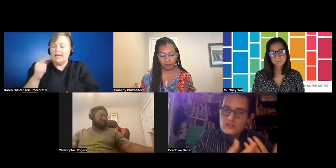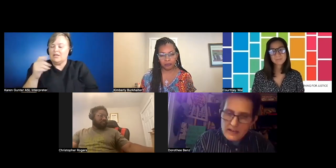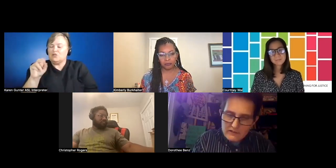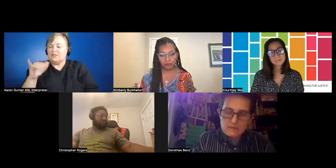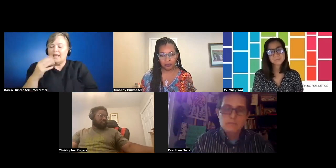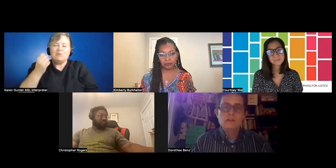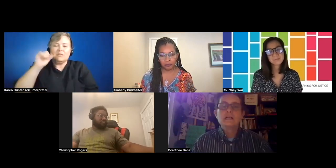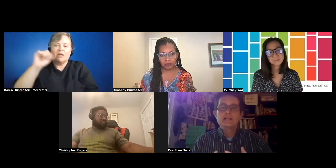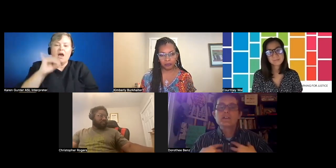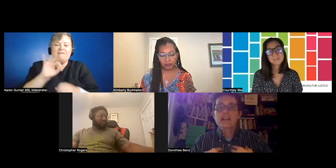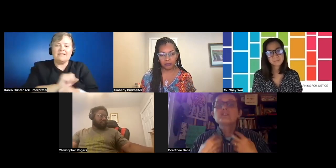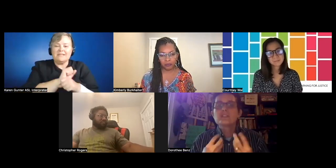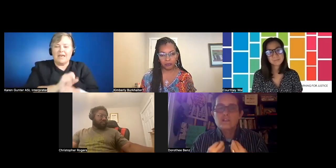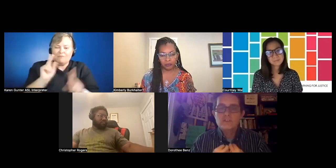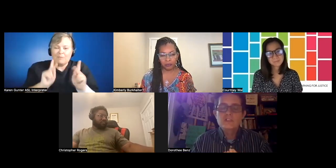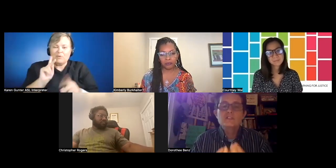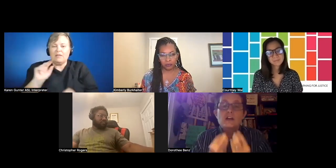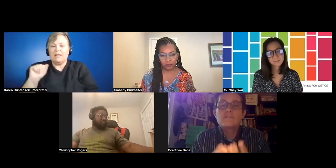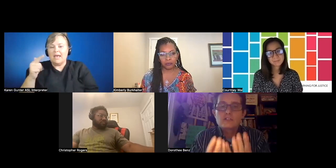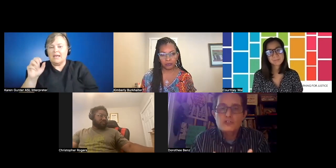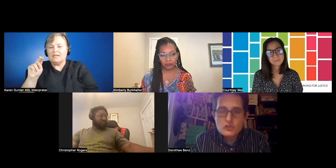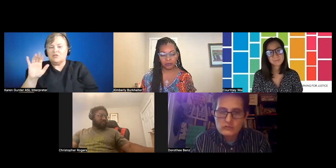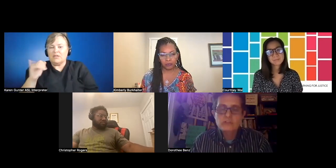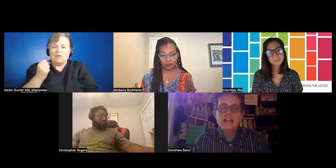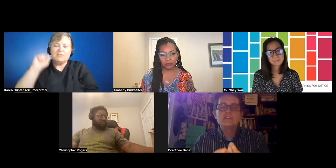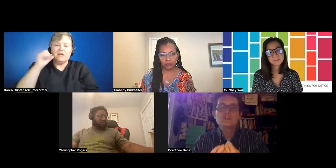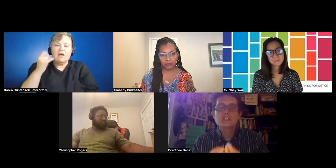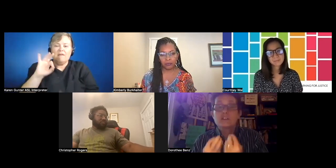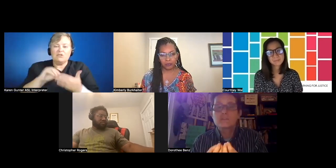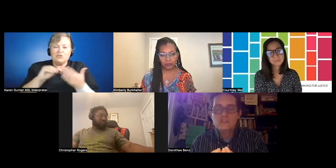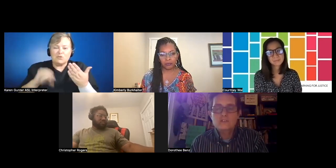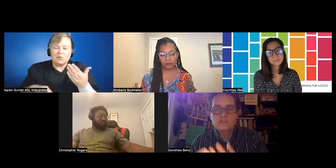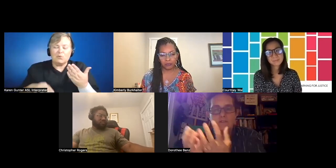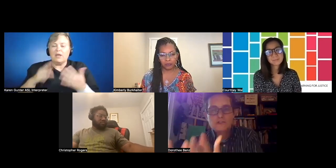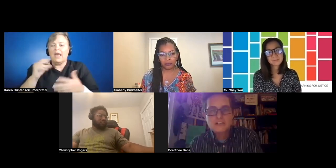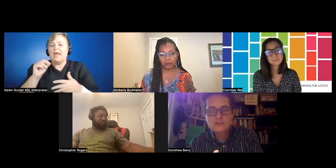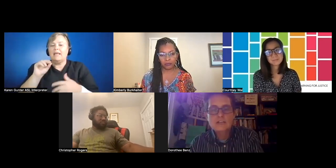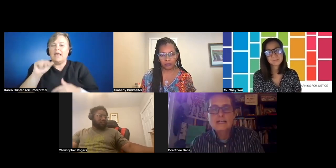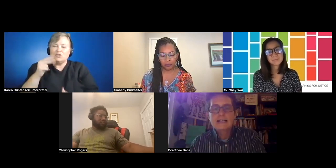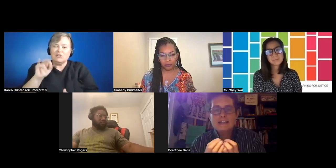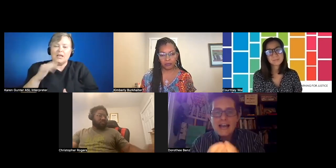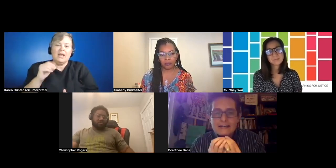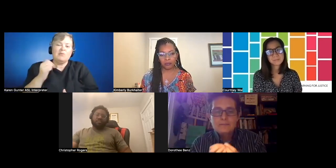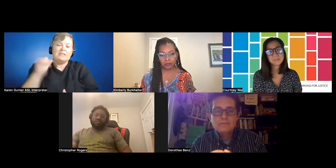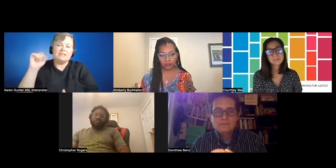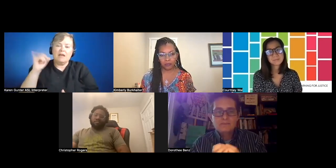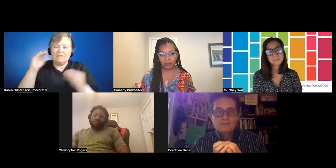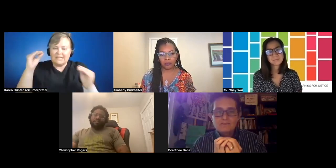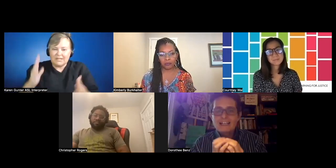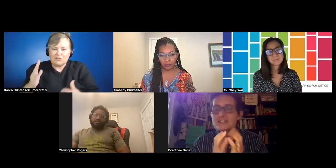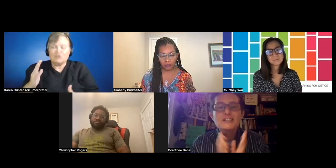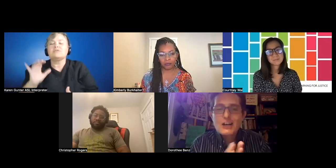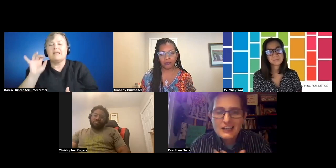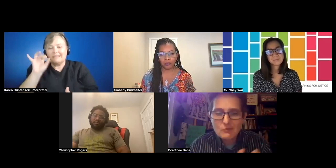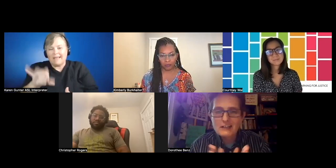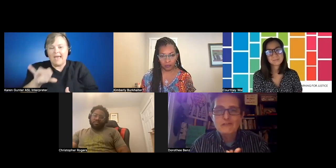of enslaved people, the agency and the resistance of our students, the agency and the resistance of our teachers. And